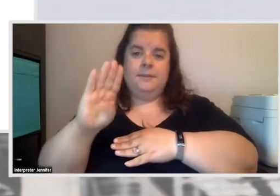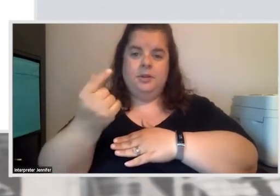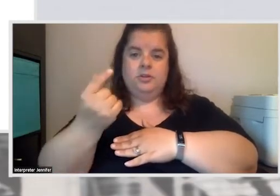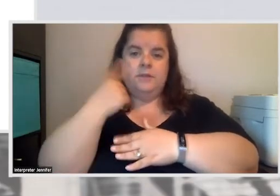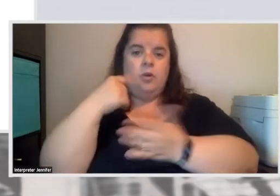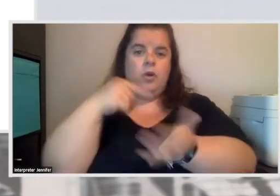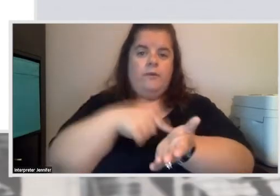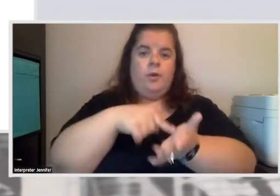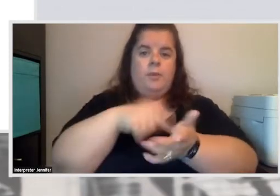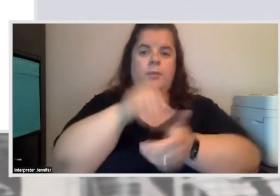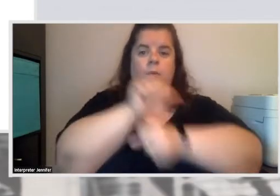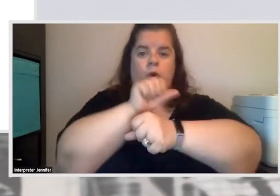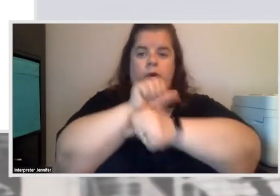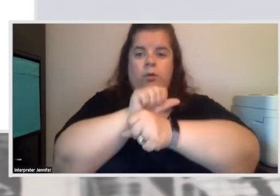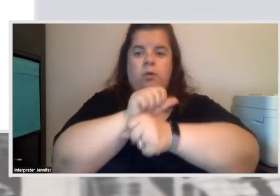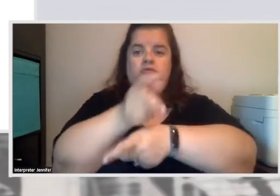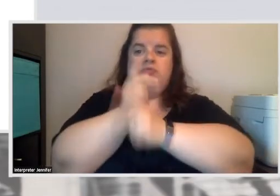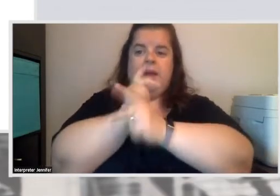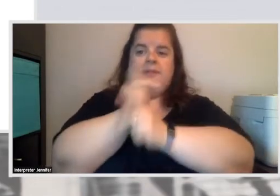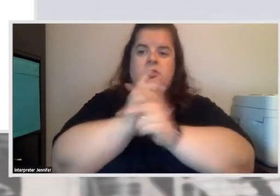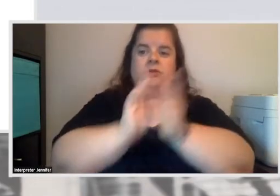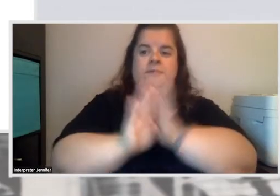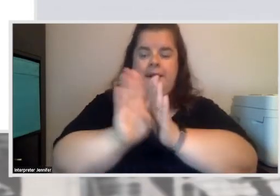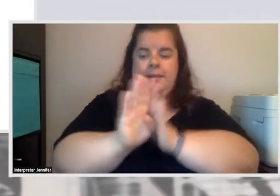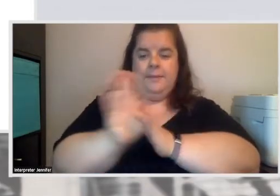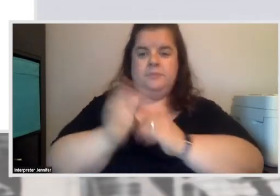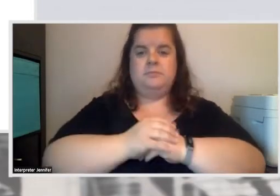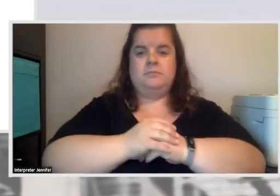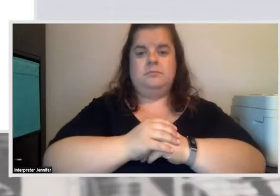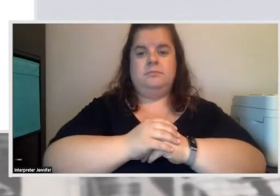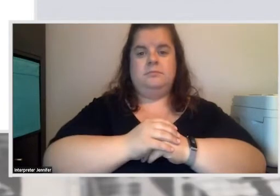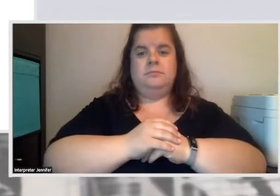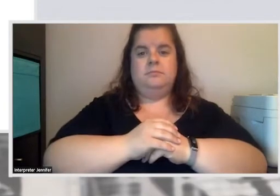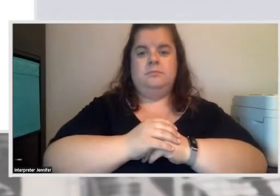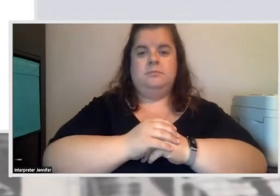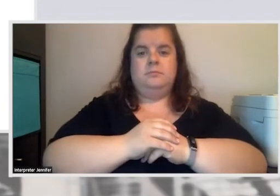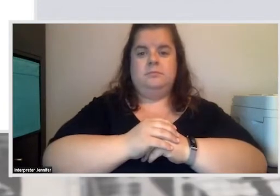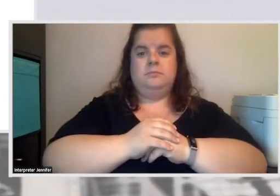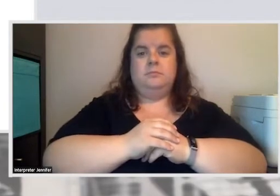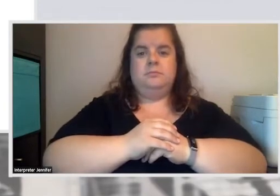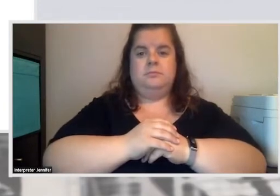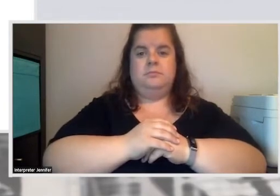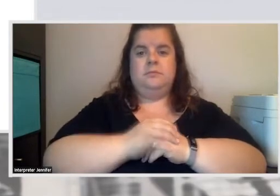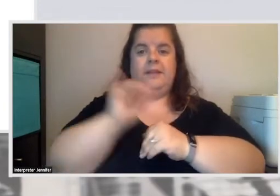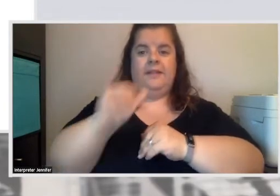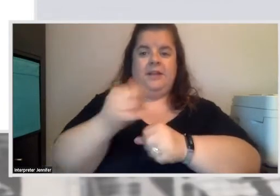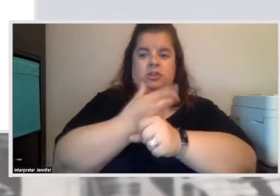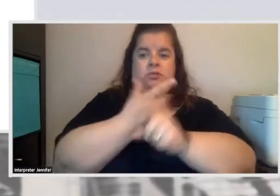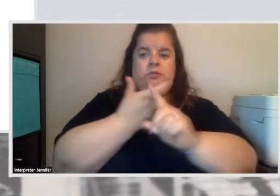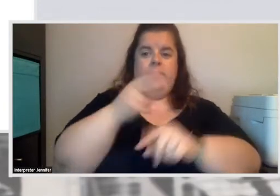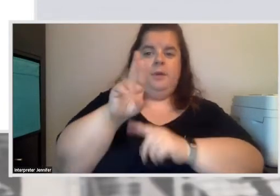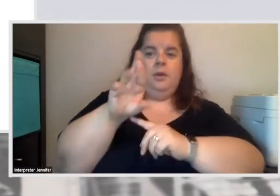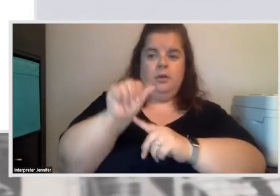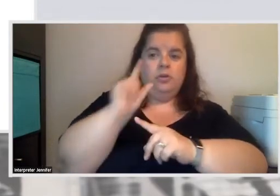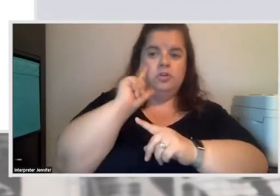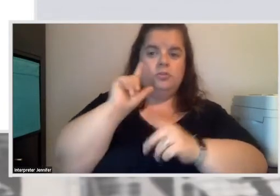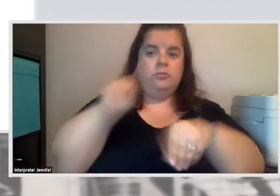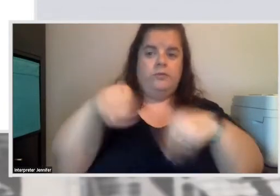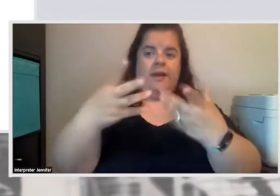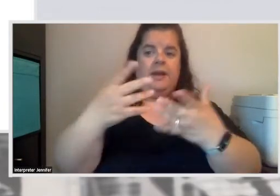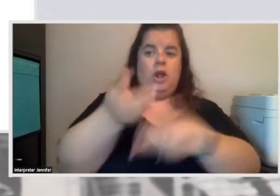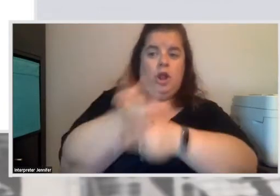and workforce rental development. And these funds get utilized by the URA when we provide loans to developments that